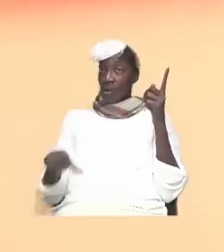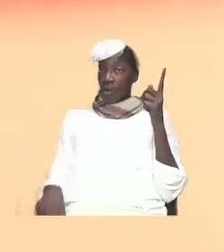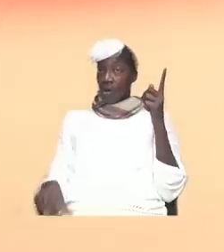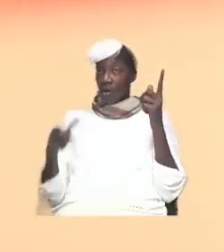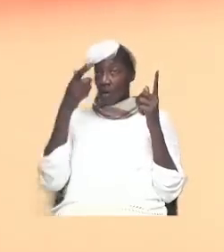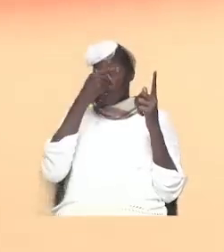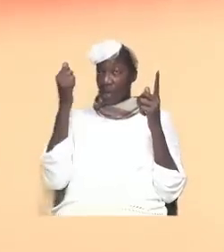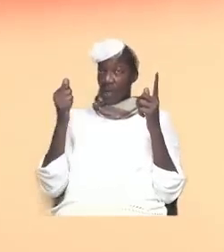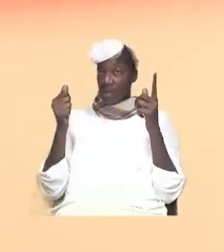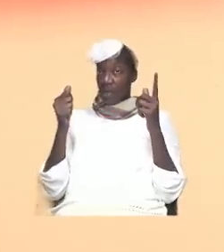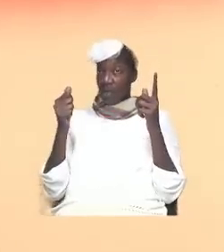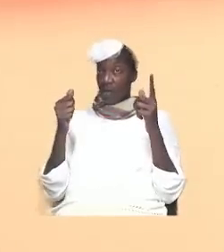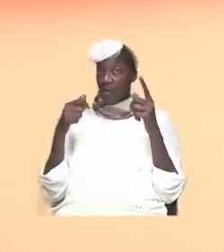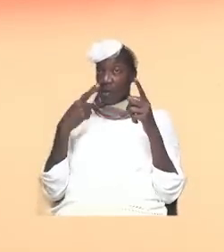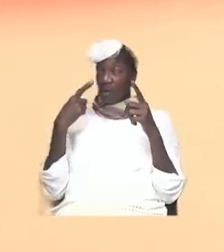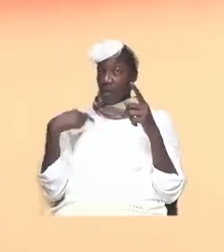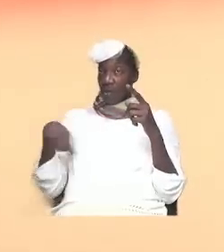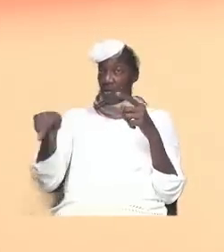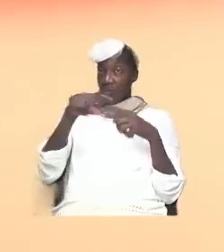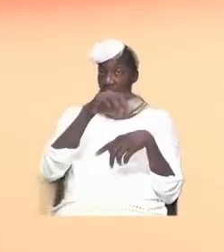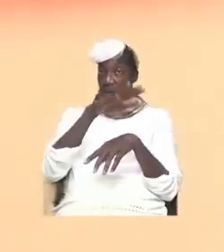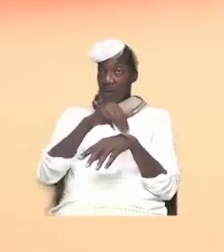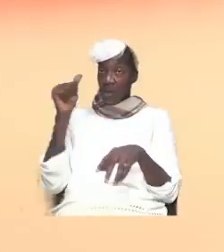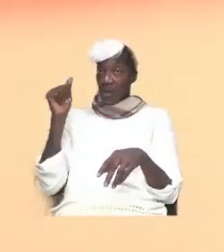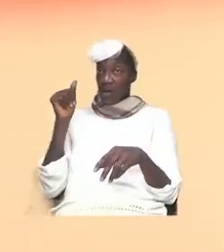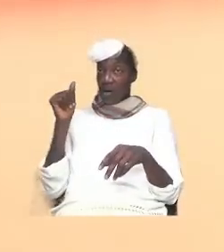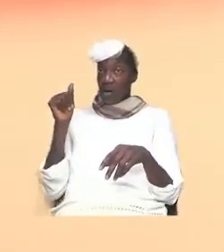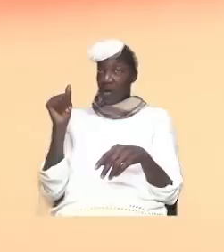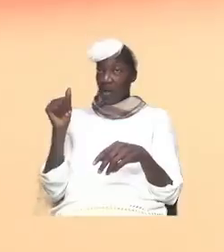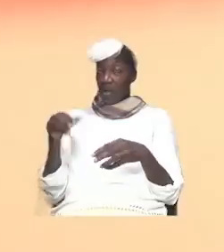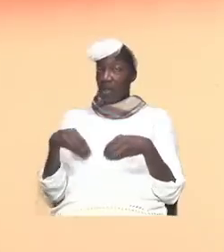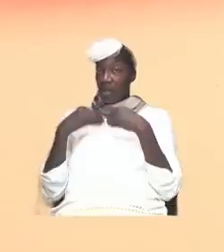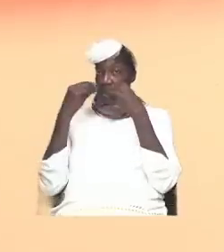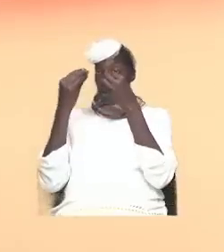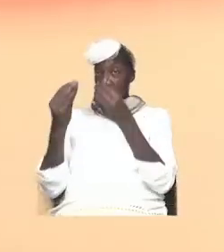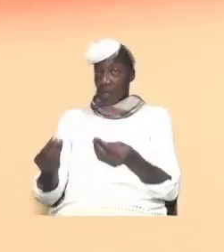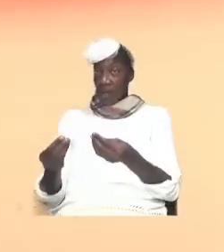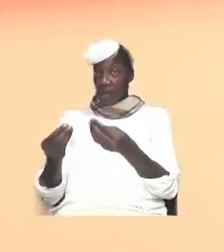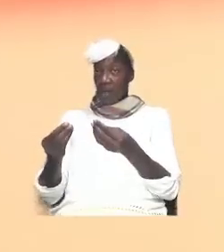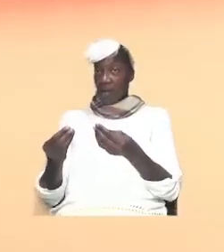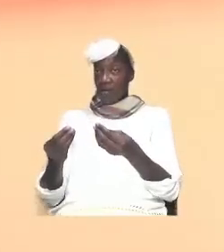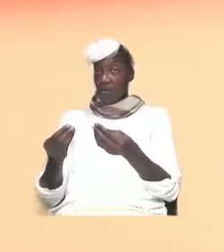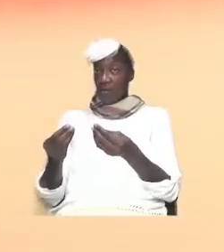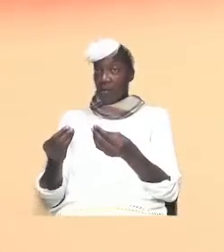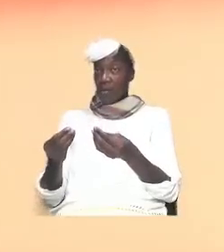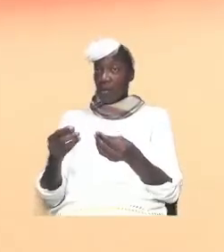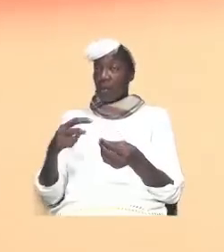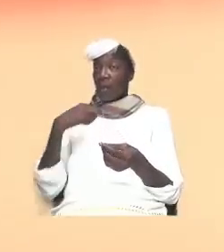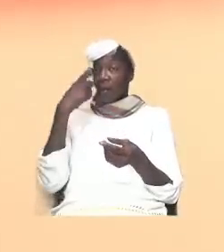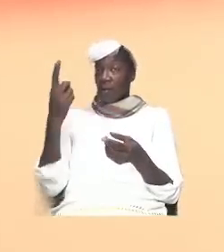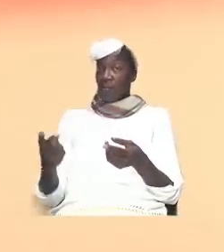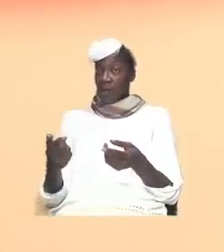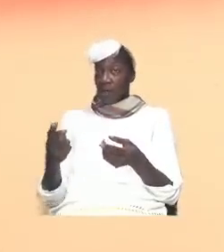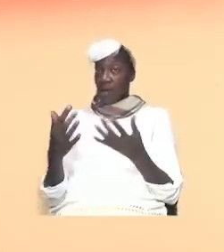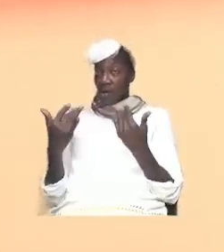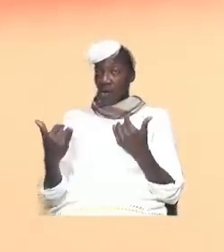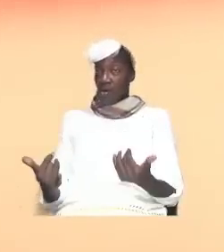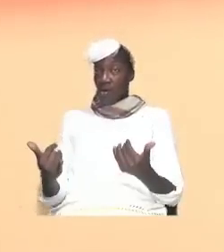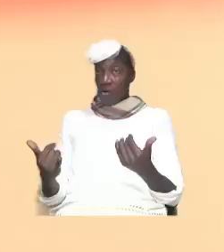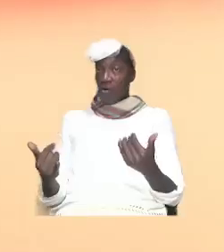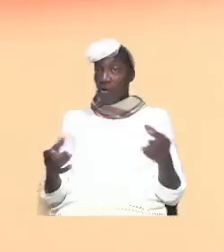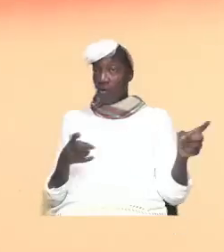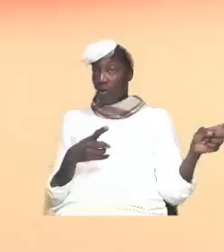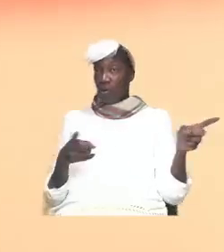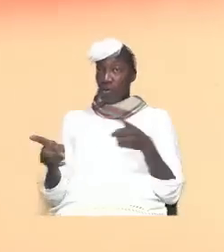we are going to be called upon to give an account for how we treated with the